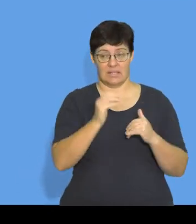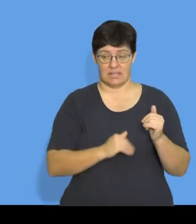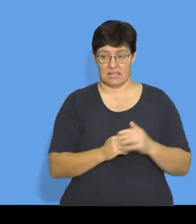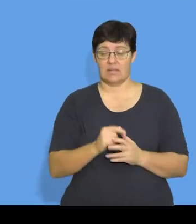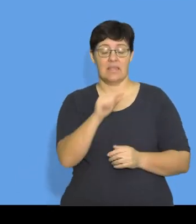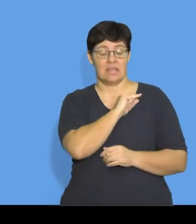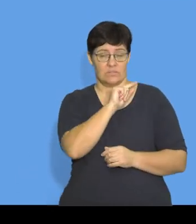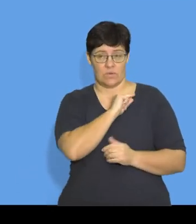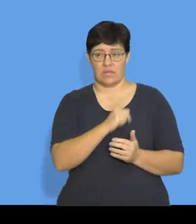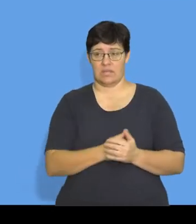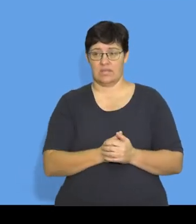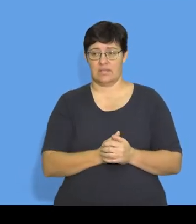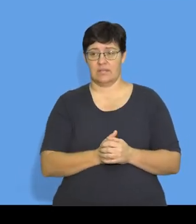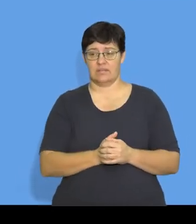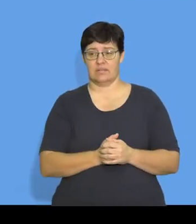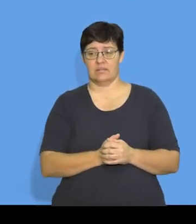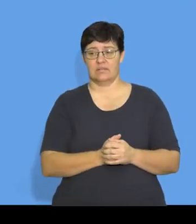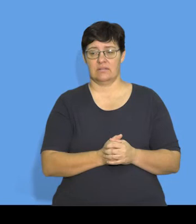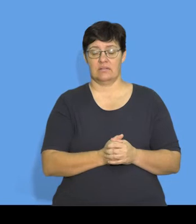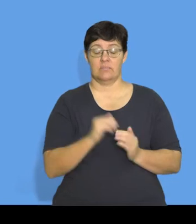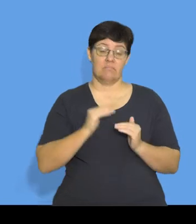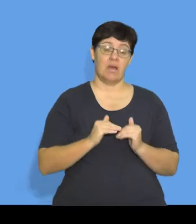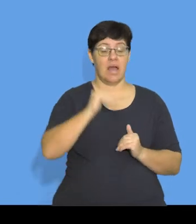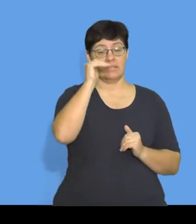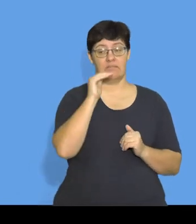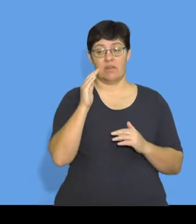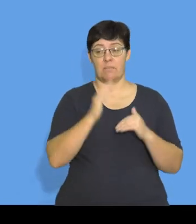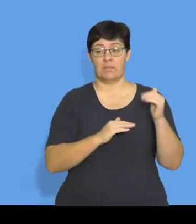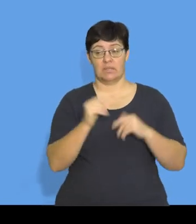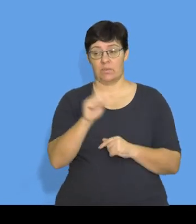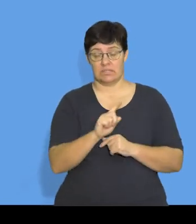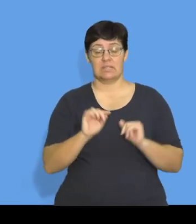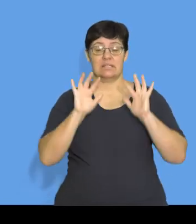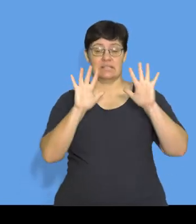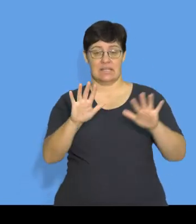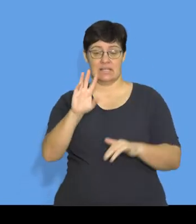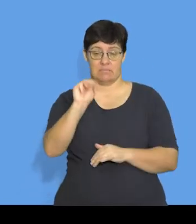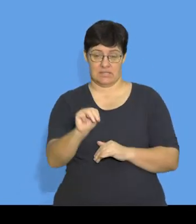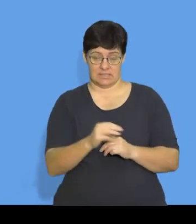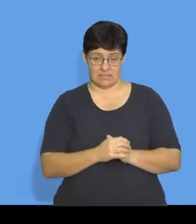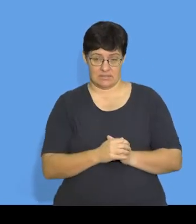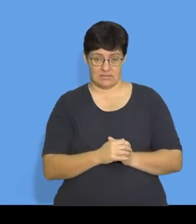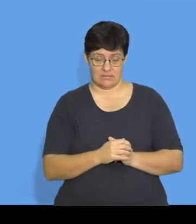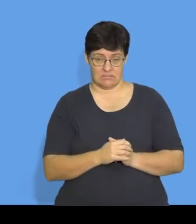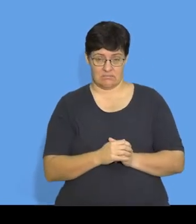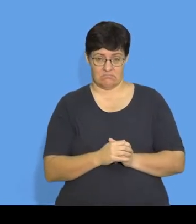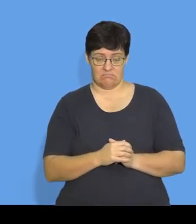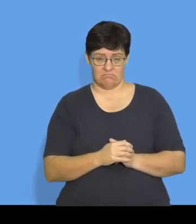Therefore, my height is 10 meters. It's not particularly